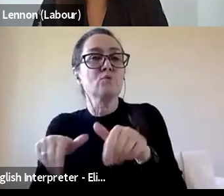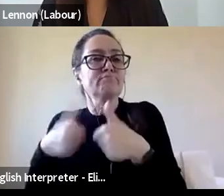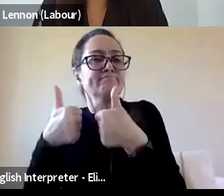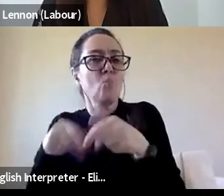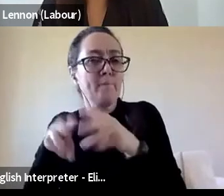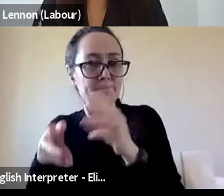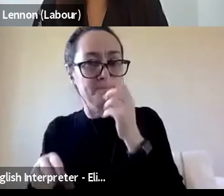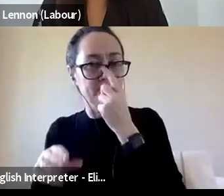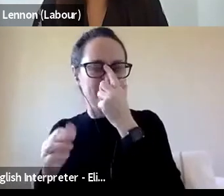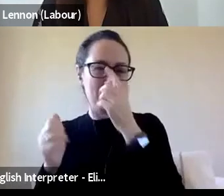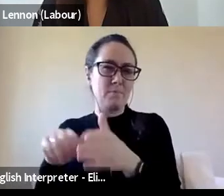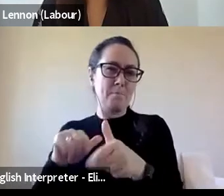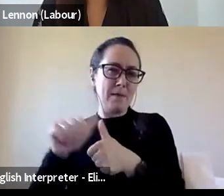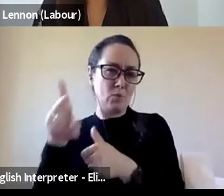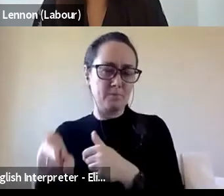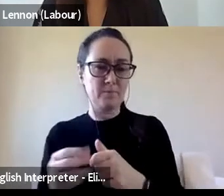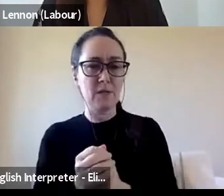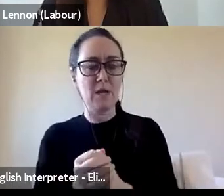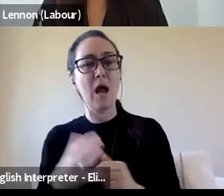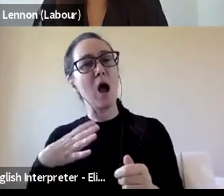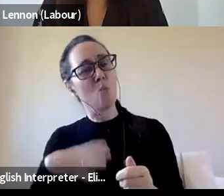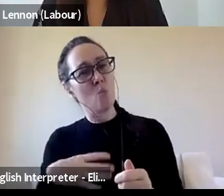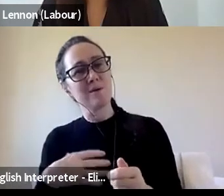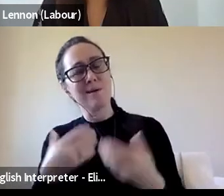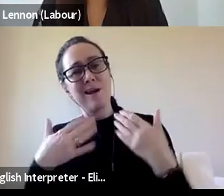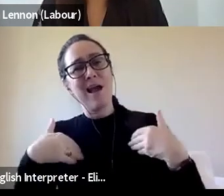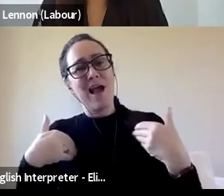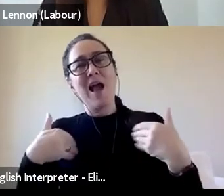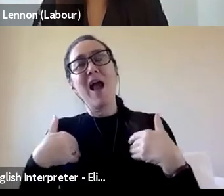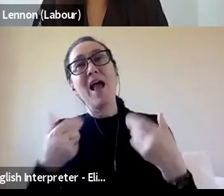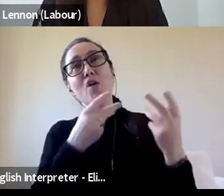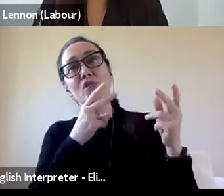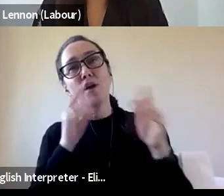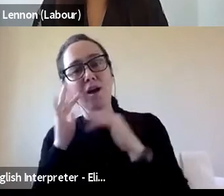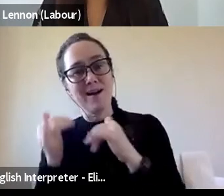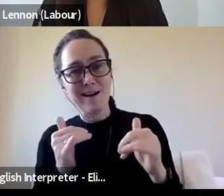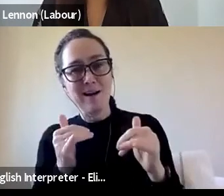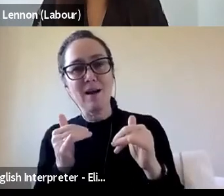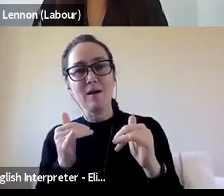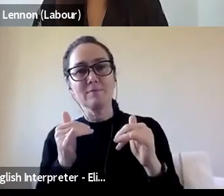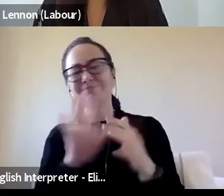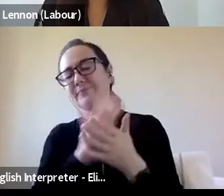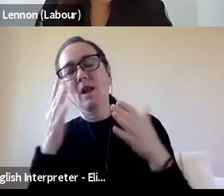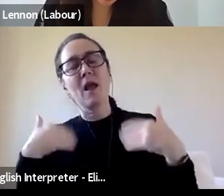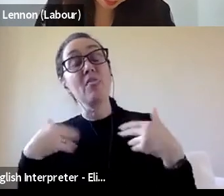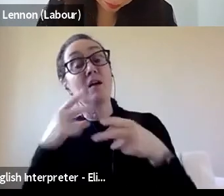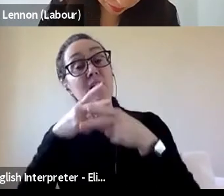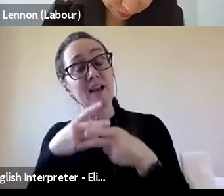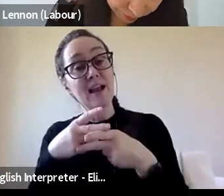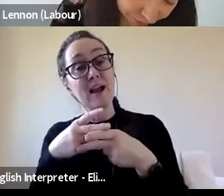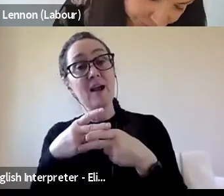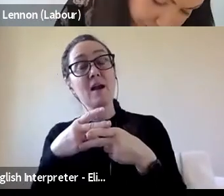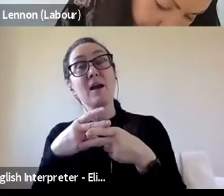measures rather than reactive healthcare. But things like the NHS screening programmes need to